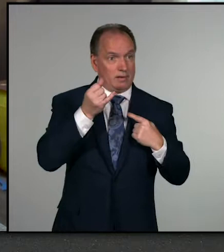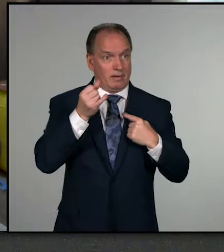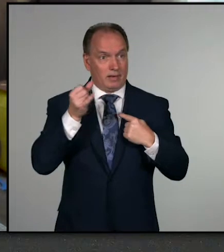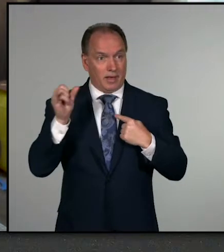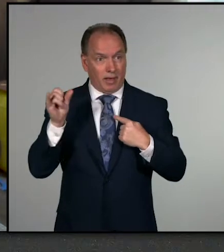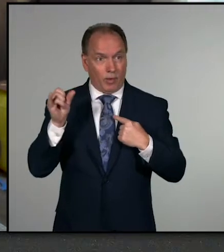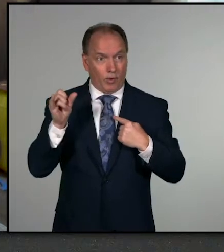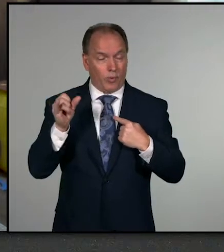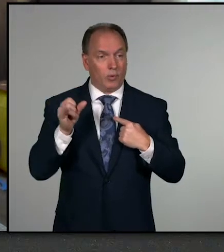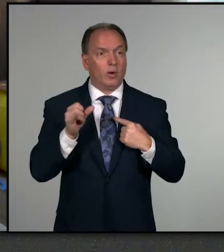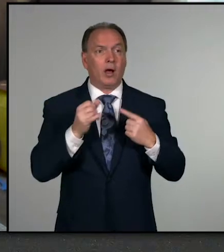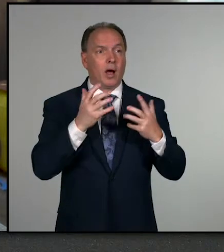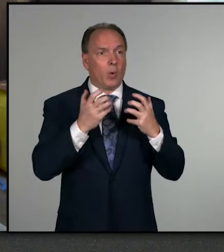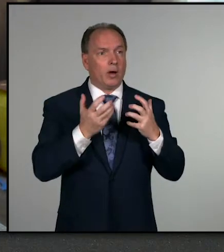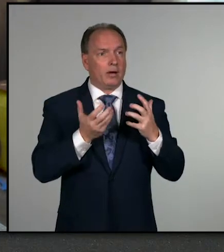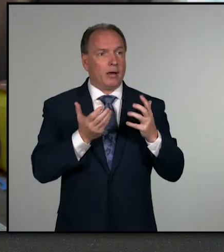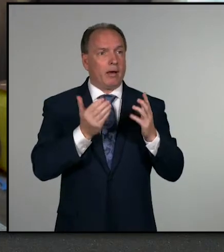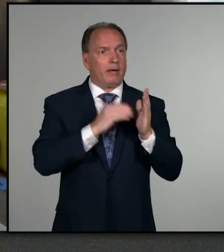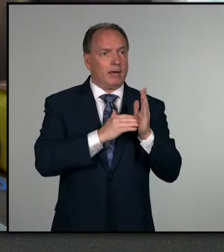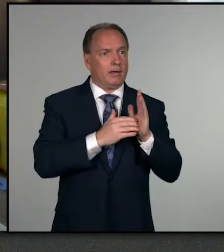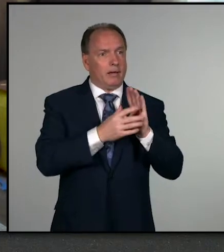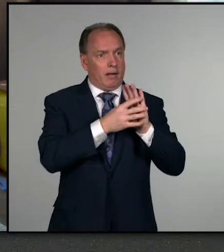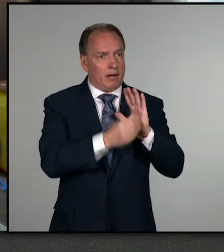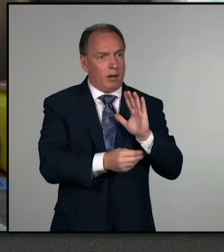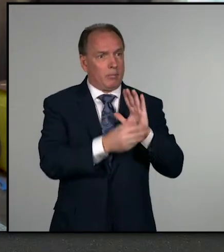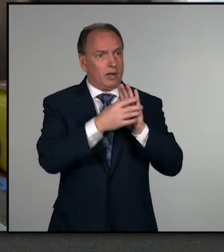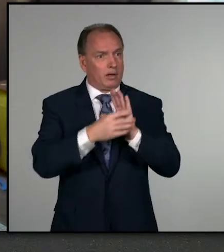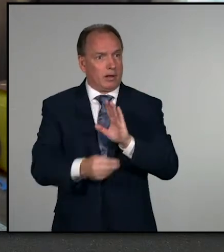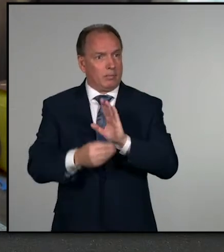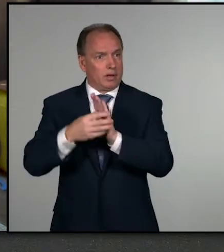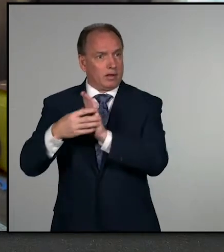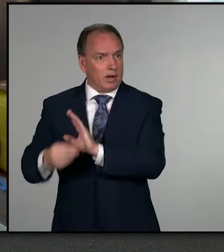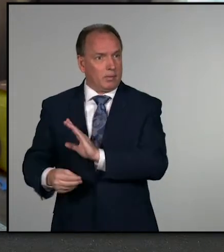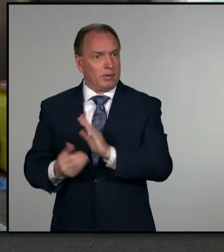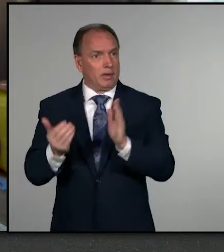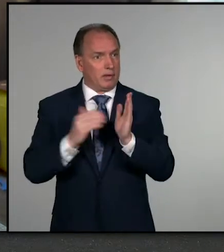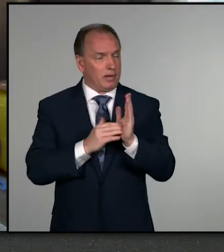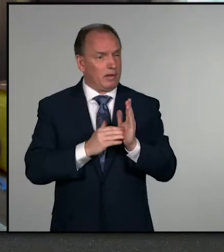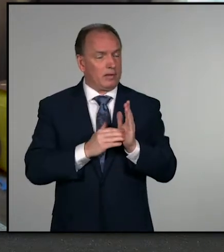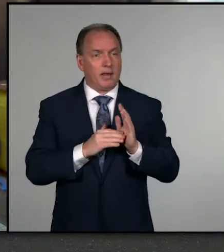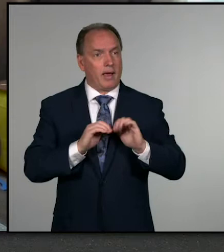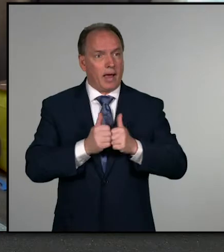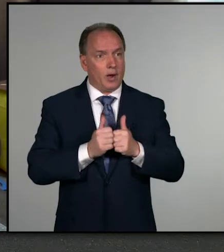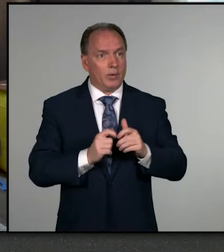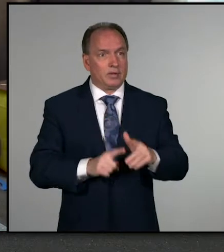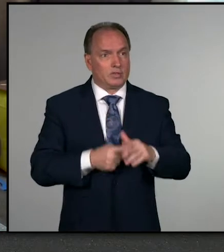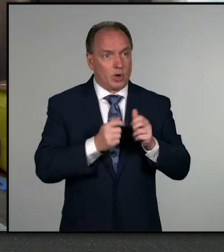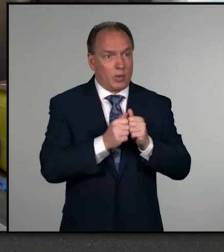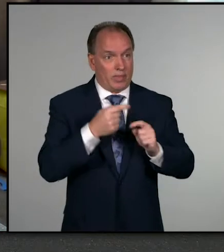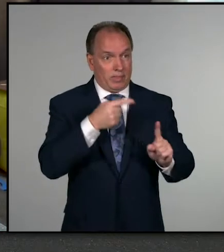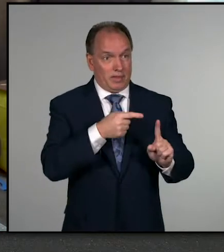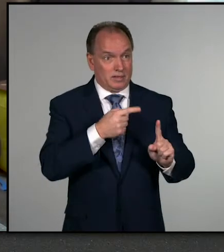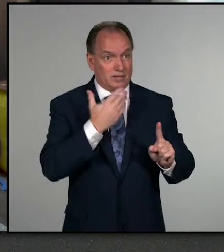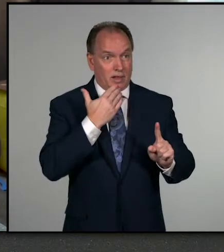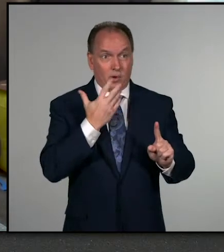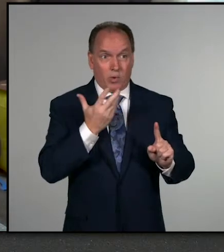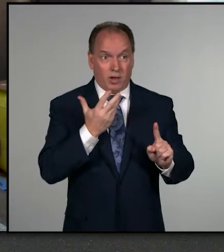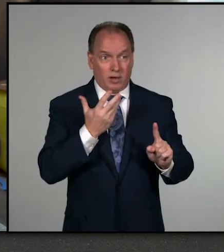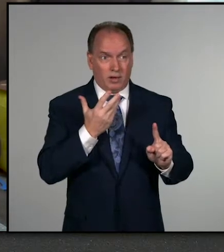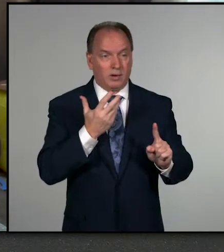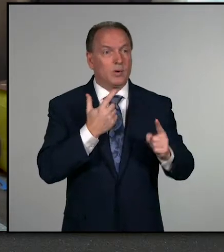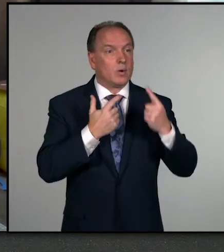yellow goldfinches. I want to repeat this pattern. I want to do it again. So I started with this color. What's